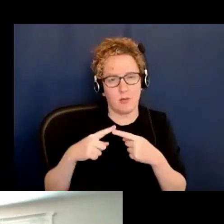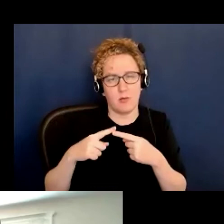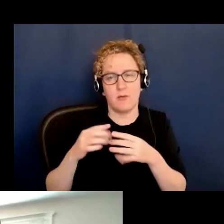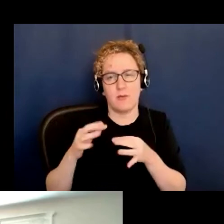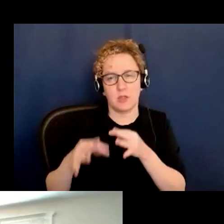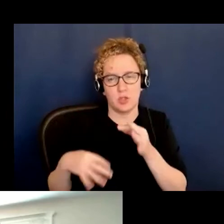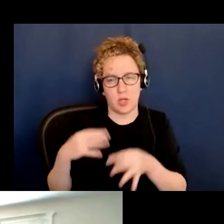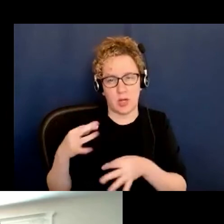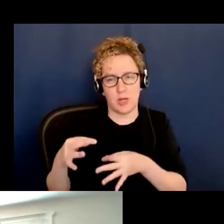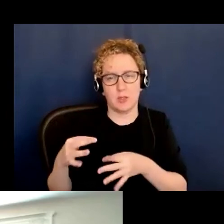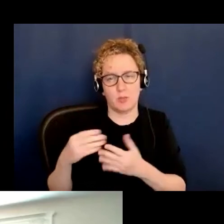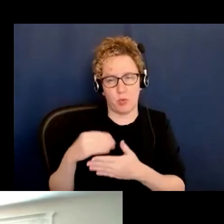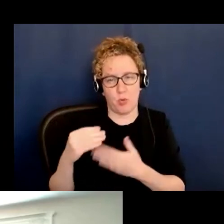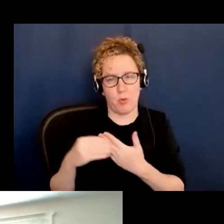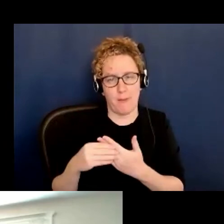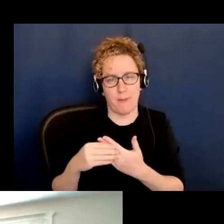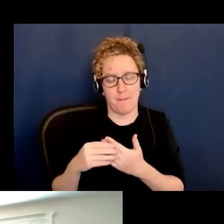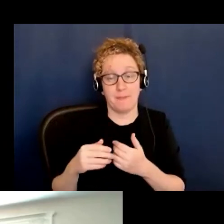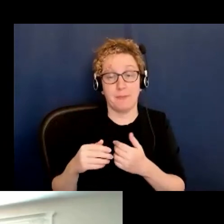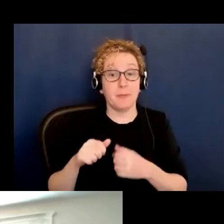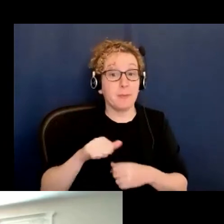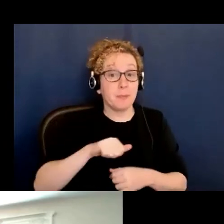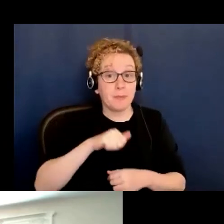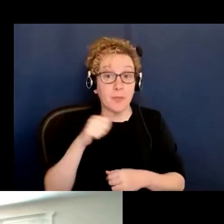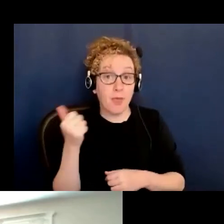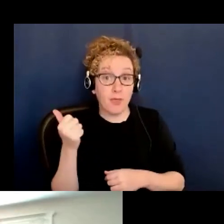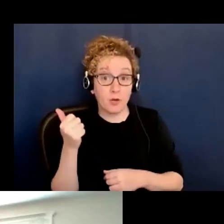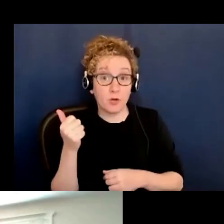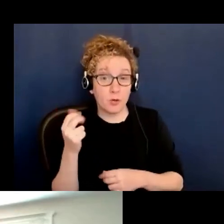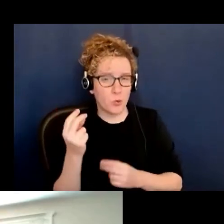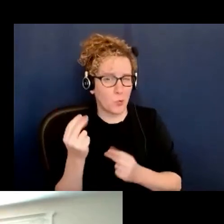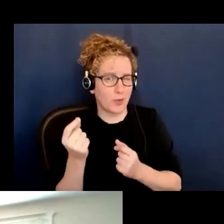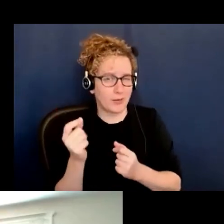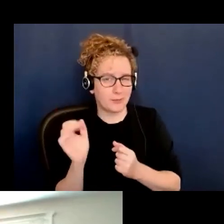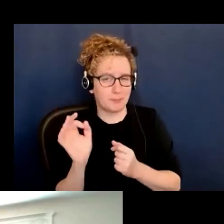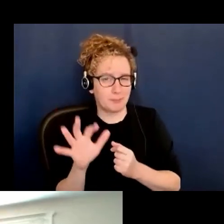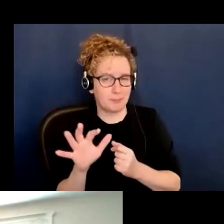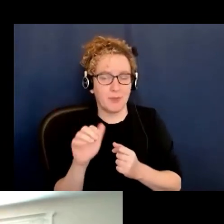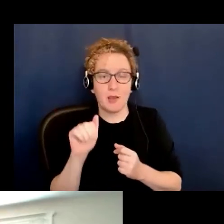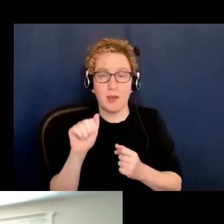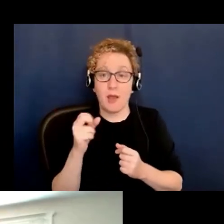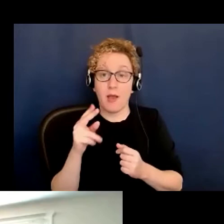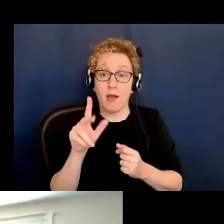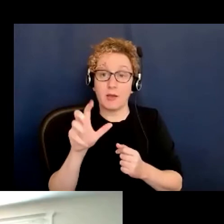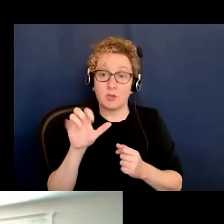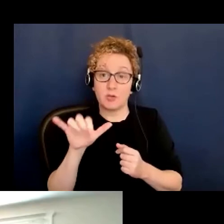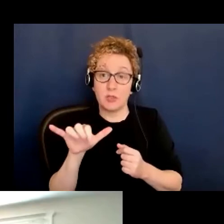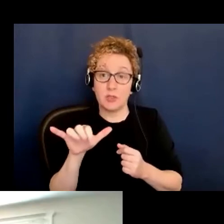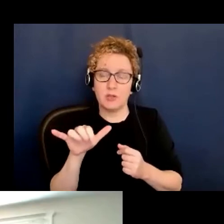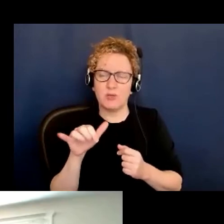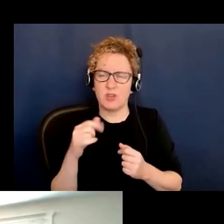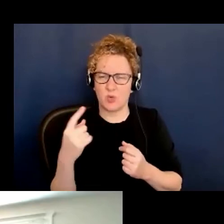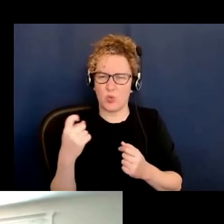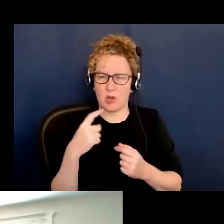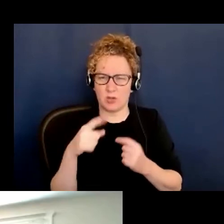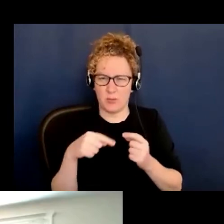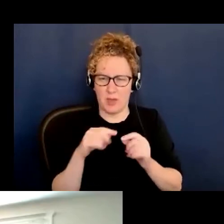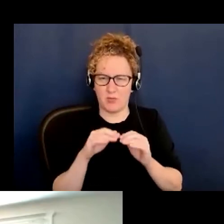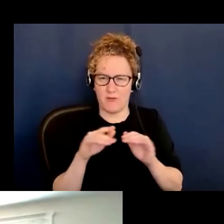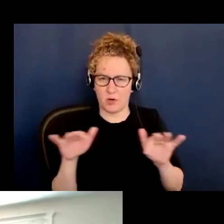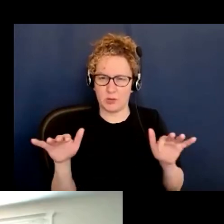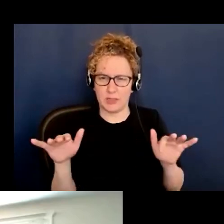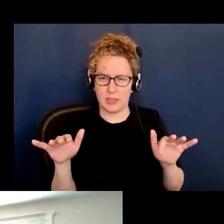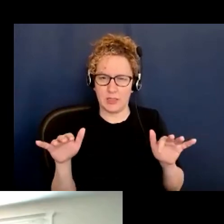program. Another thing quickly, Ashley talked, and the question was about diversity